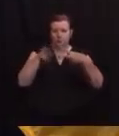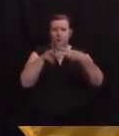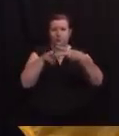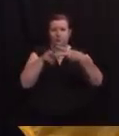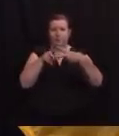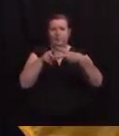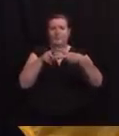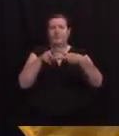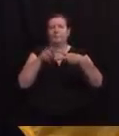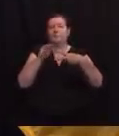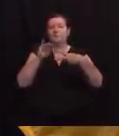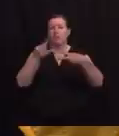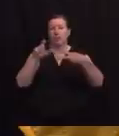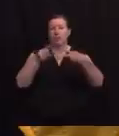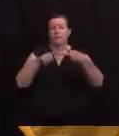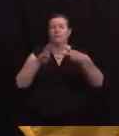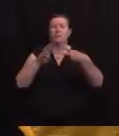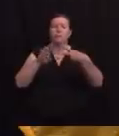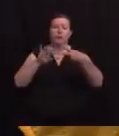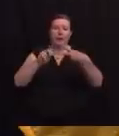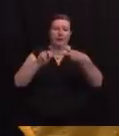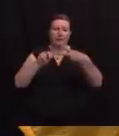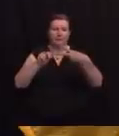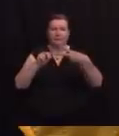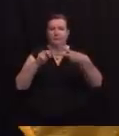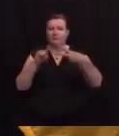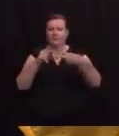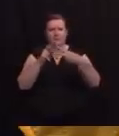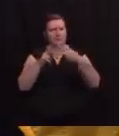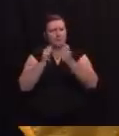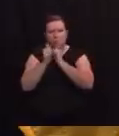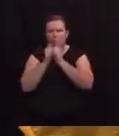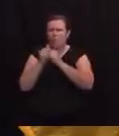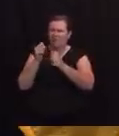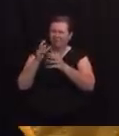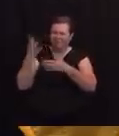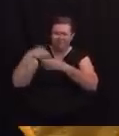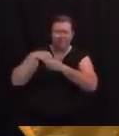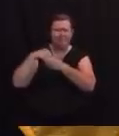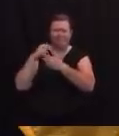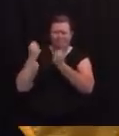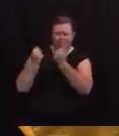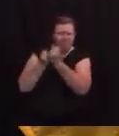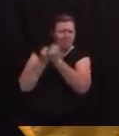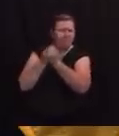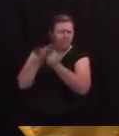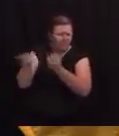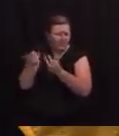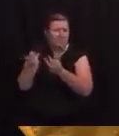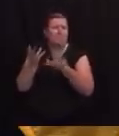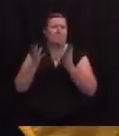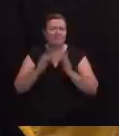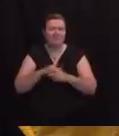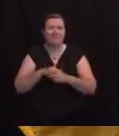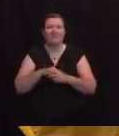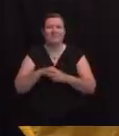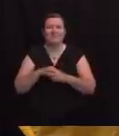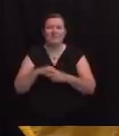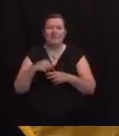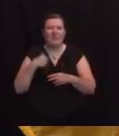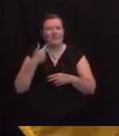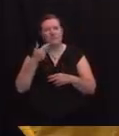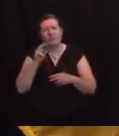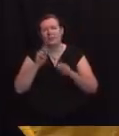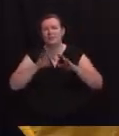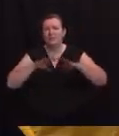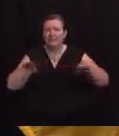was fan number 1 for any sporting event, along with Brian's family, his wife Janelle, and their children, Nelson's grandchildren, Addison